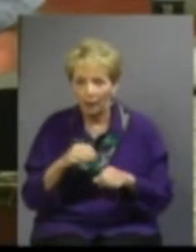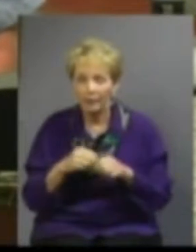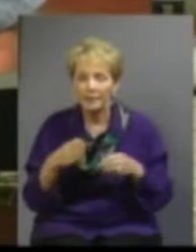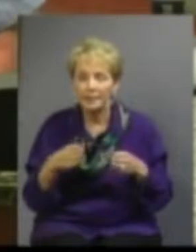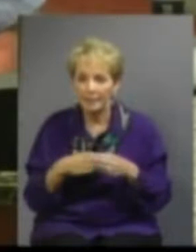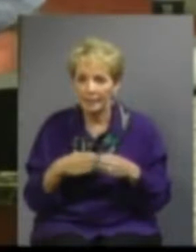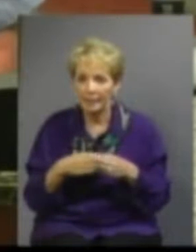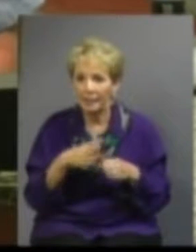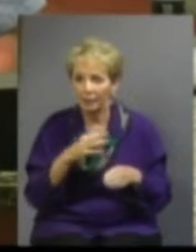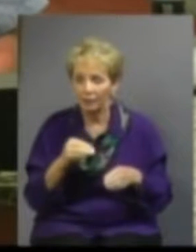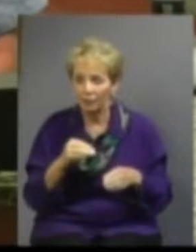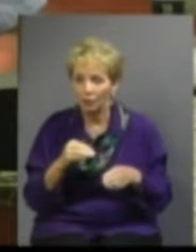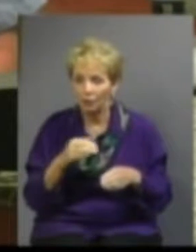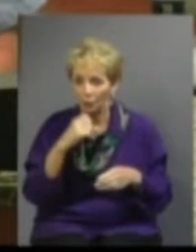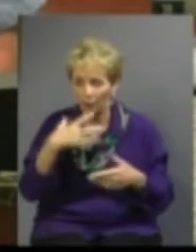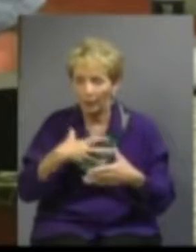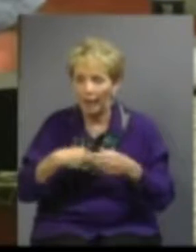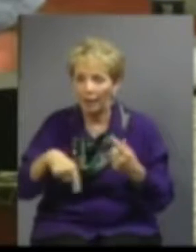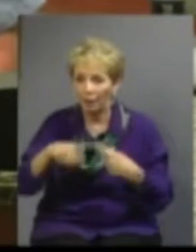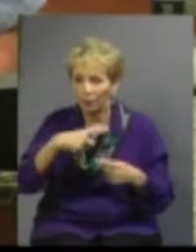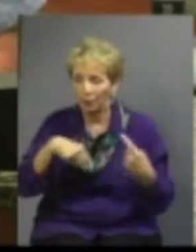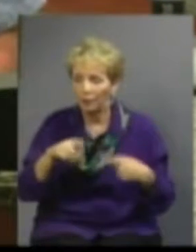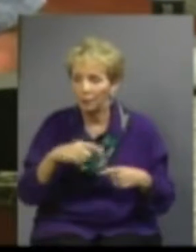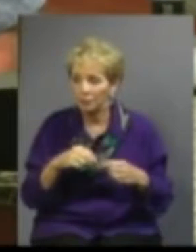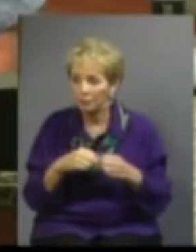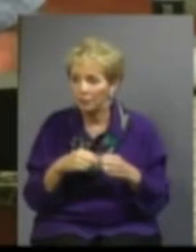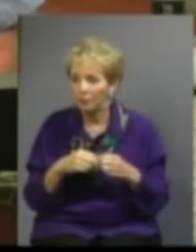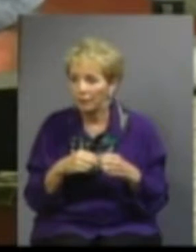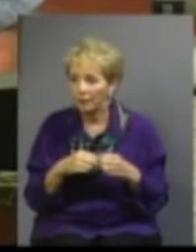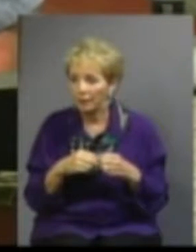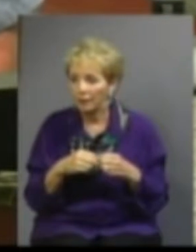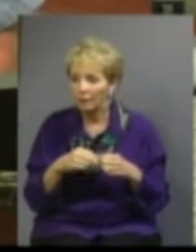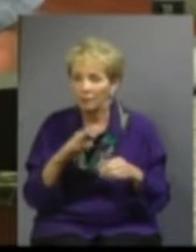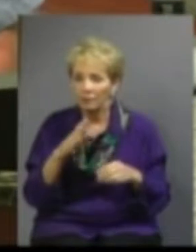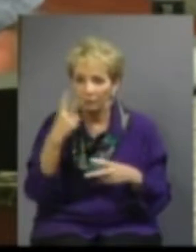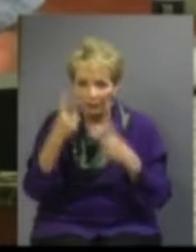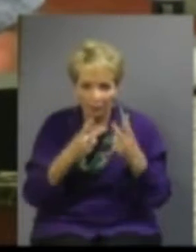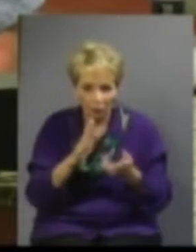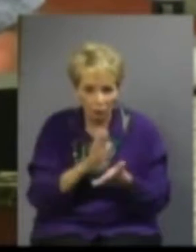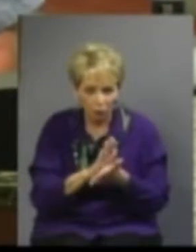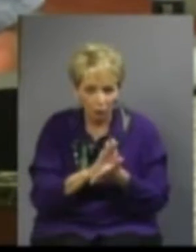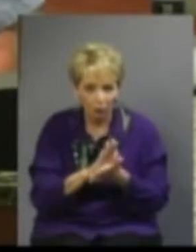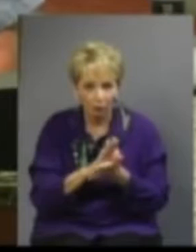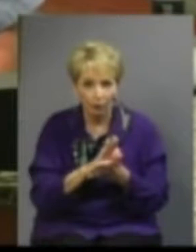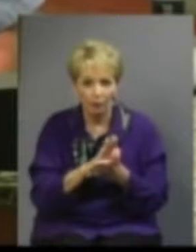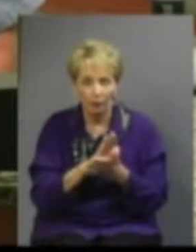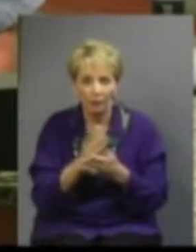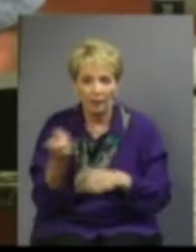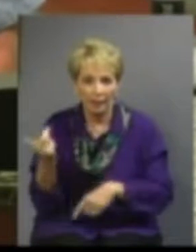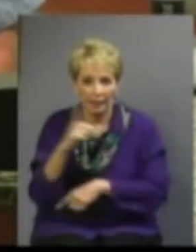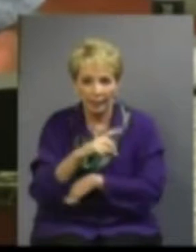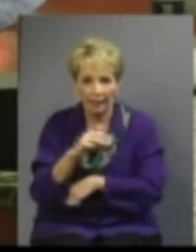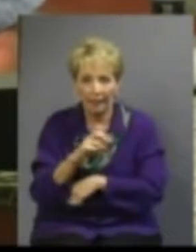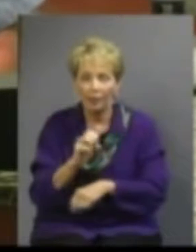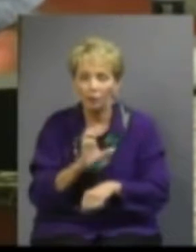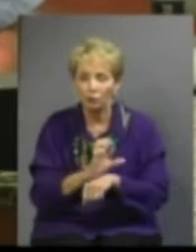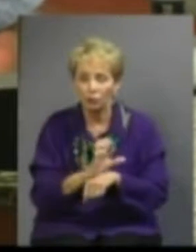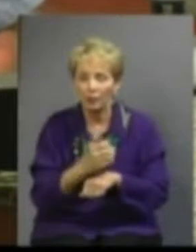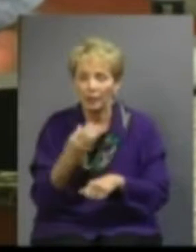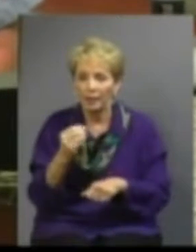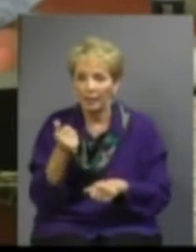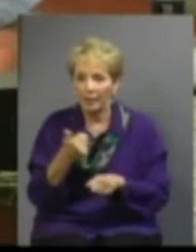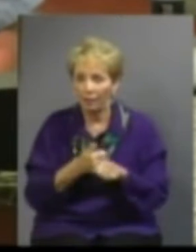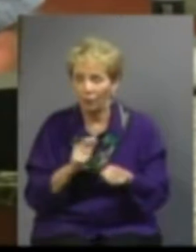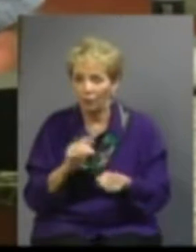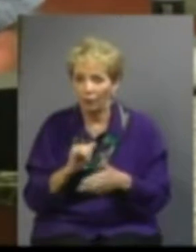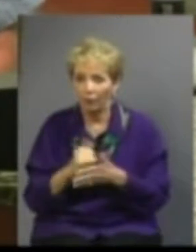city, and they're going to be out. So they're out about visiting schools, daycares, churches, and everywhere